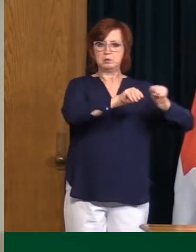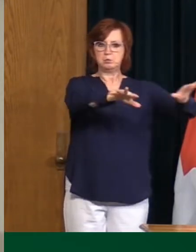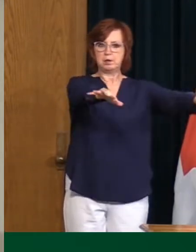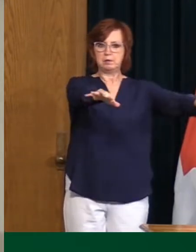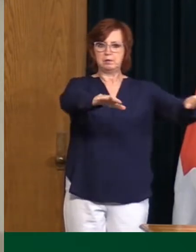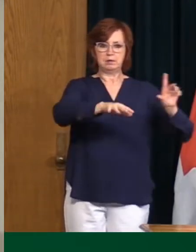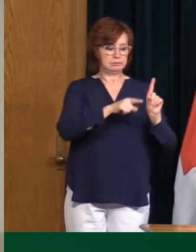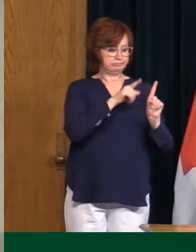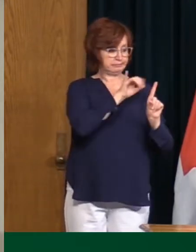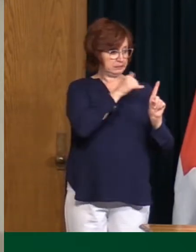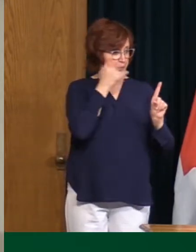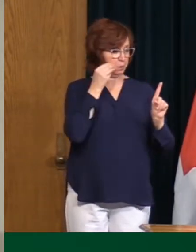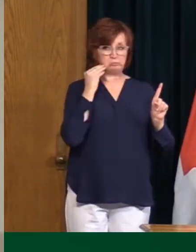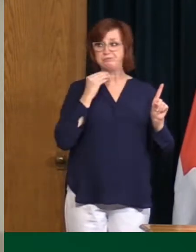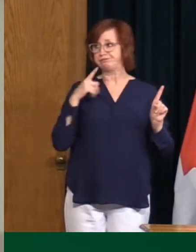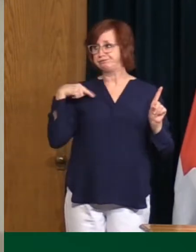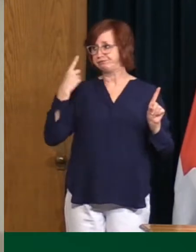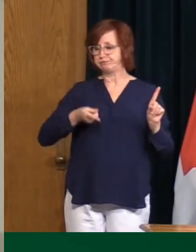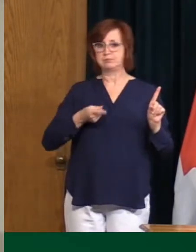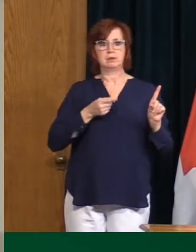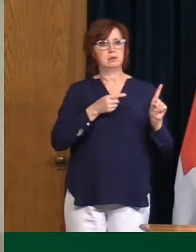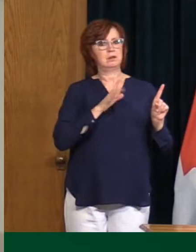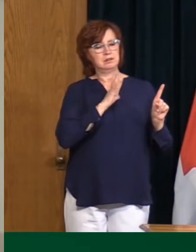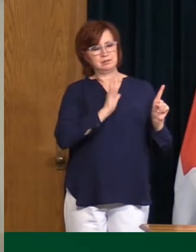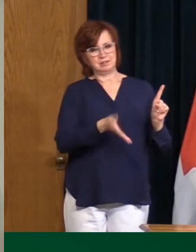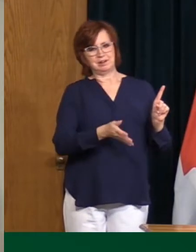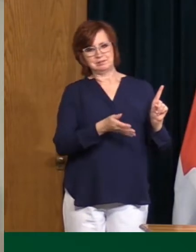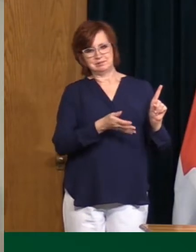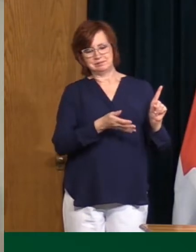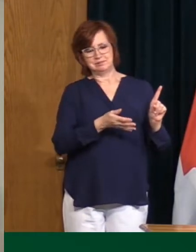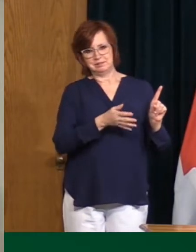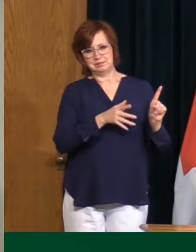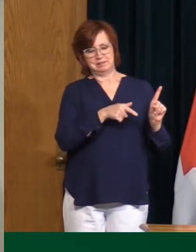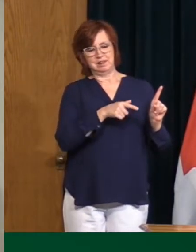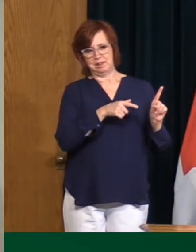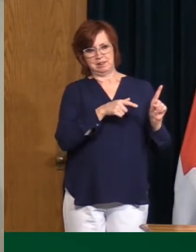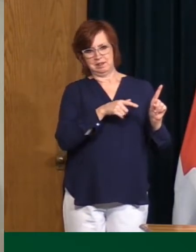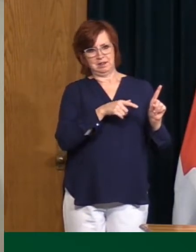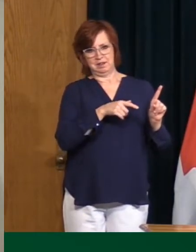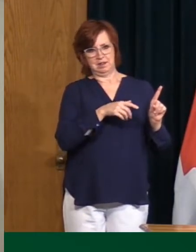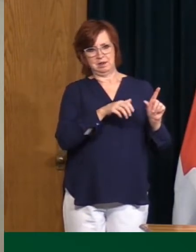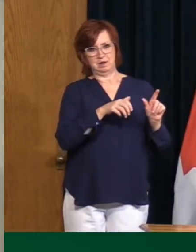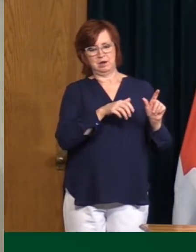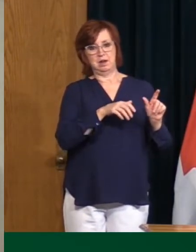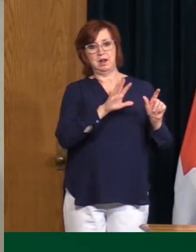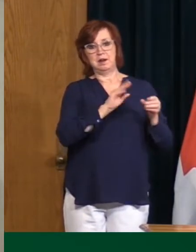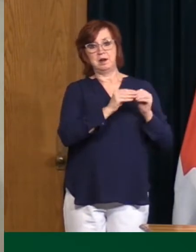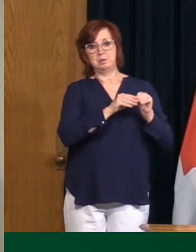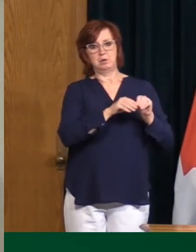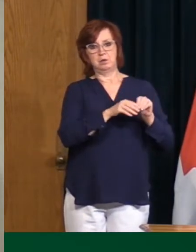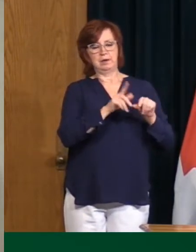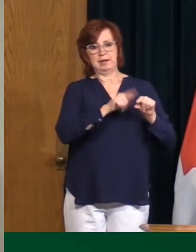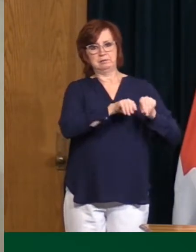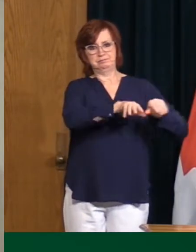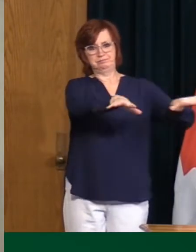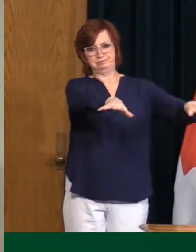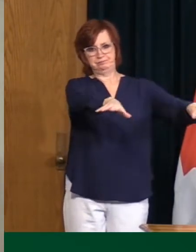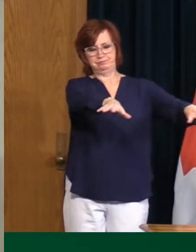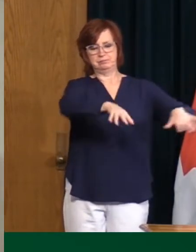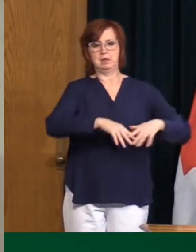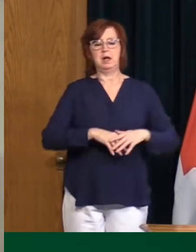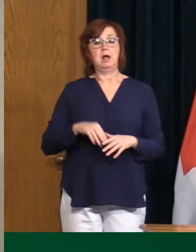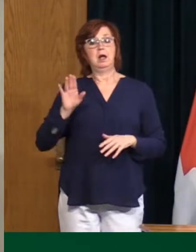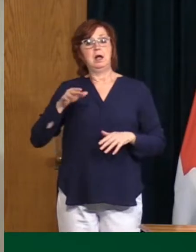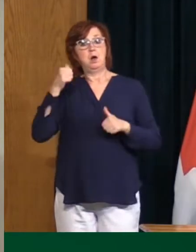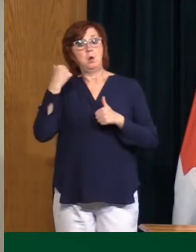they recovered within 2 weeks with no further transmission. But the other thing that we have to remember from the reopening context is we've